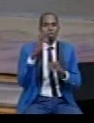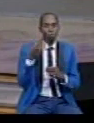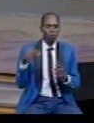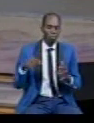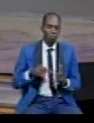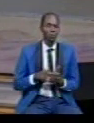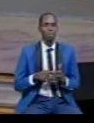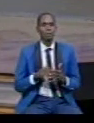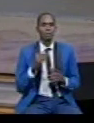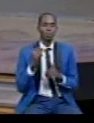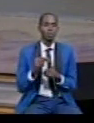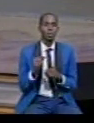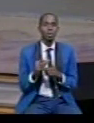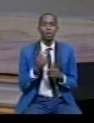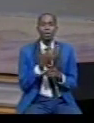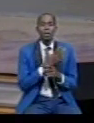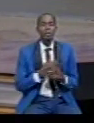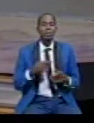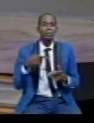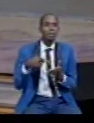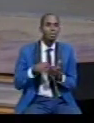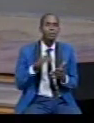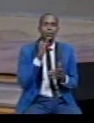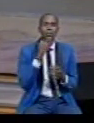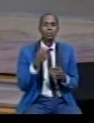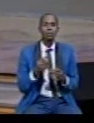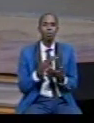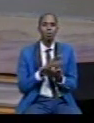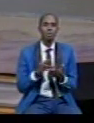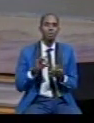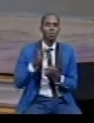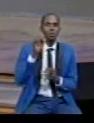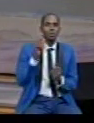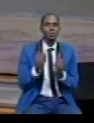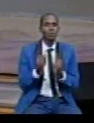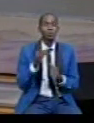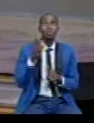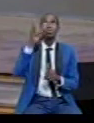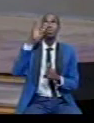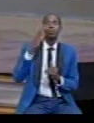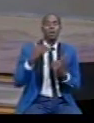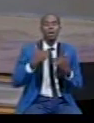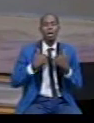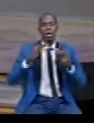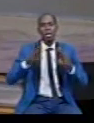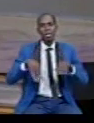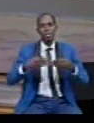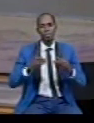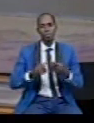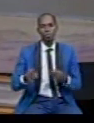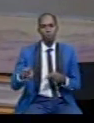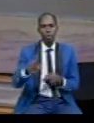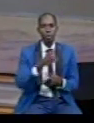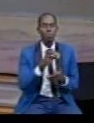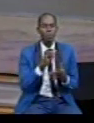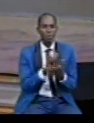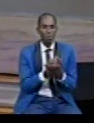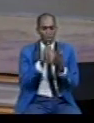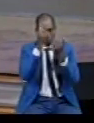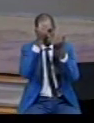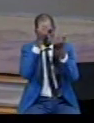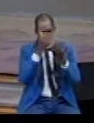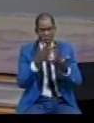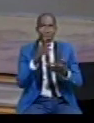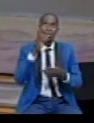also is the Holy Ghost, whom God has given to them that obey